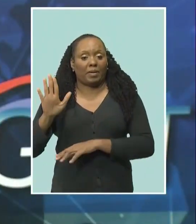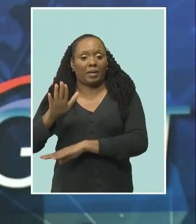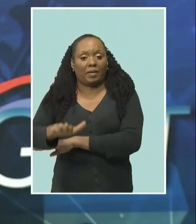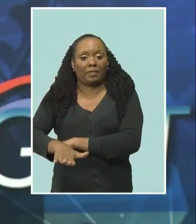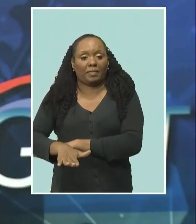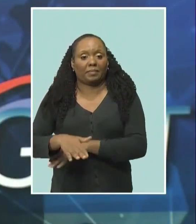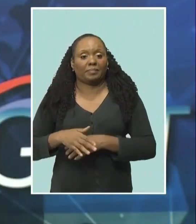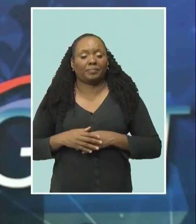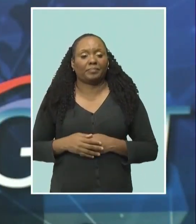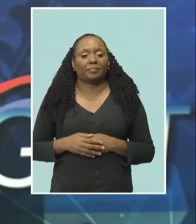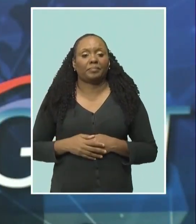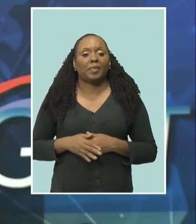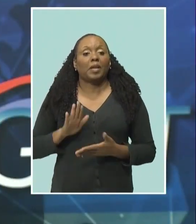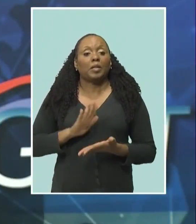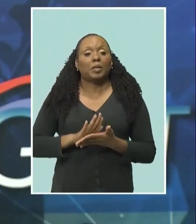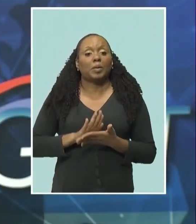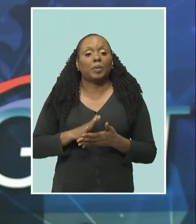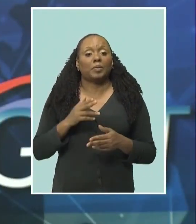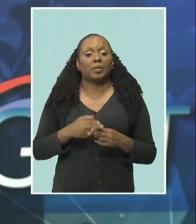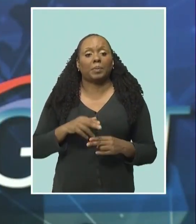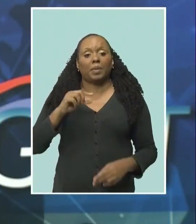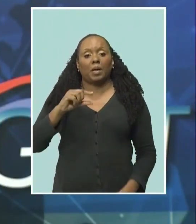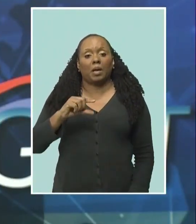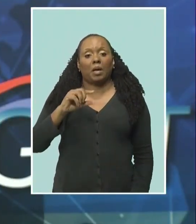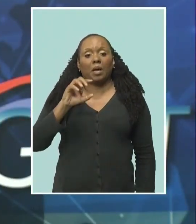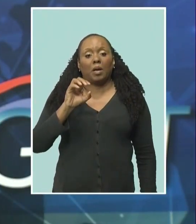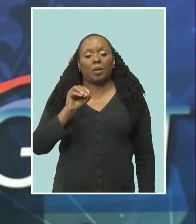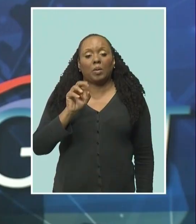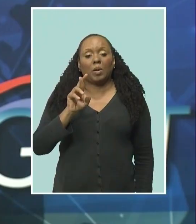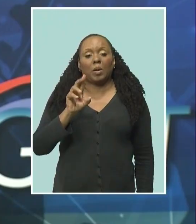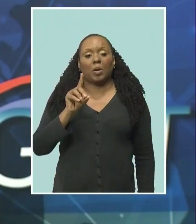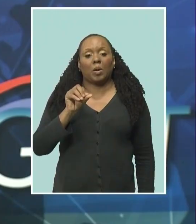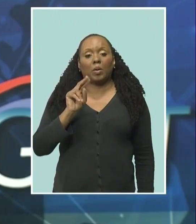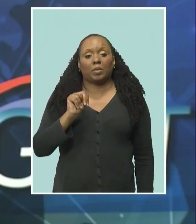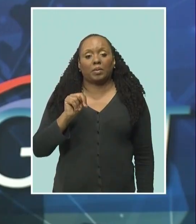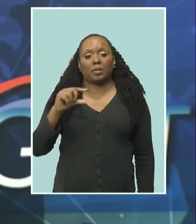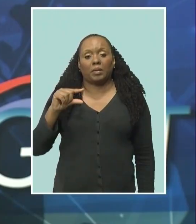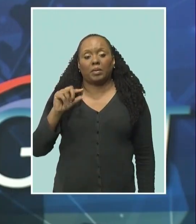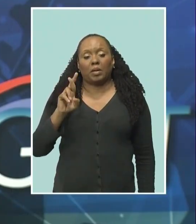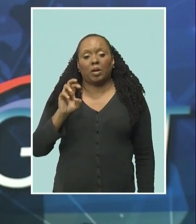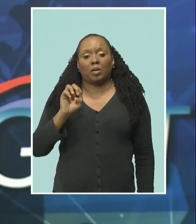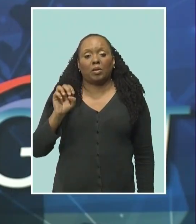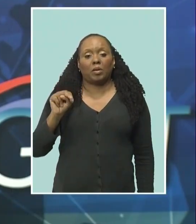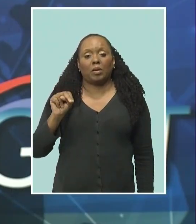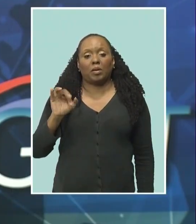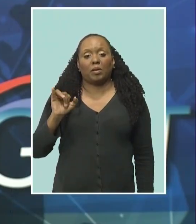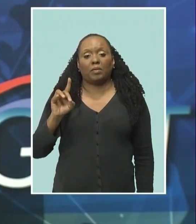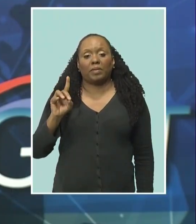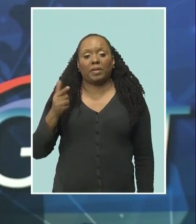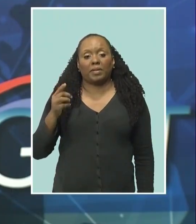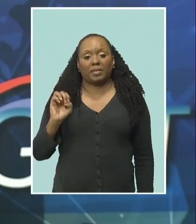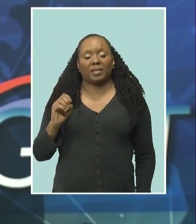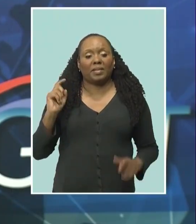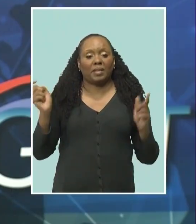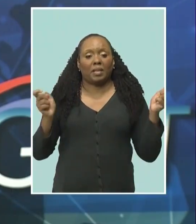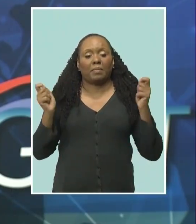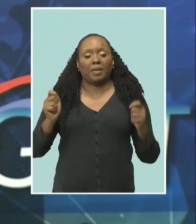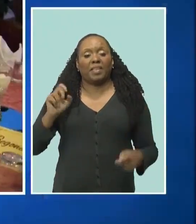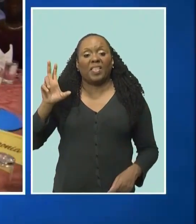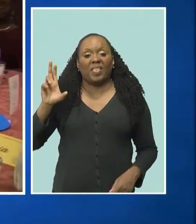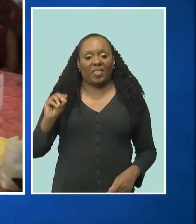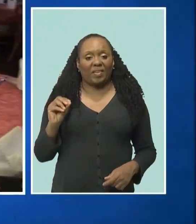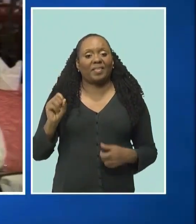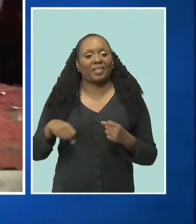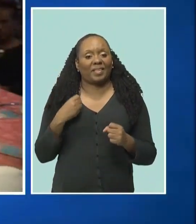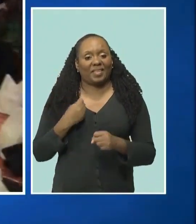As the Gordon Greenwich School celebrates its 30th anniversary, it has been honouring past and present staff. During an anniversary awards dinner at the